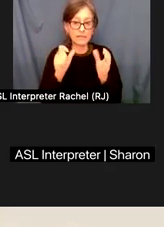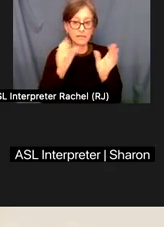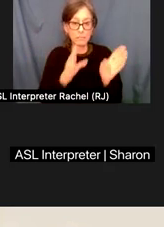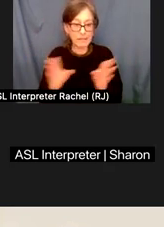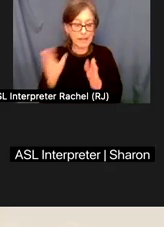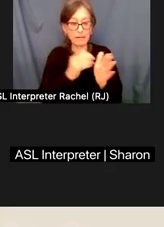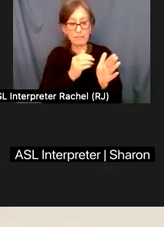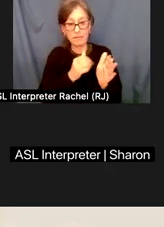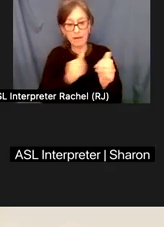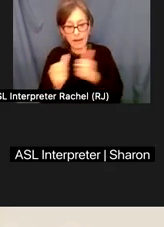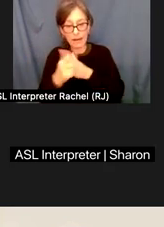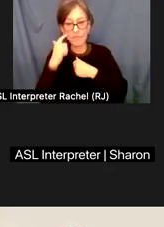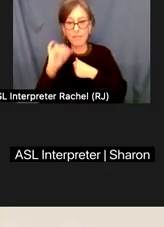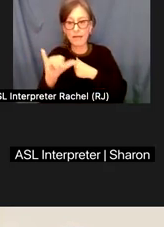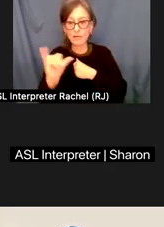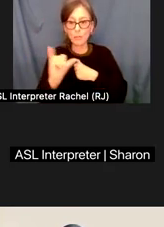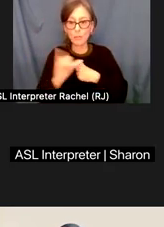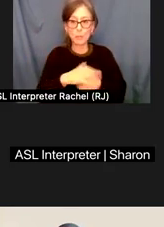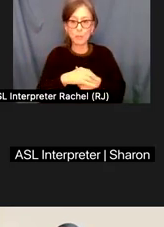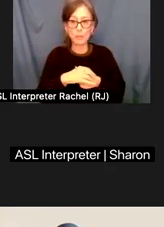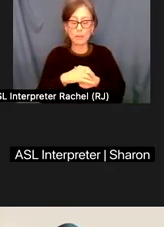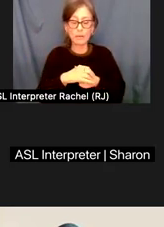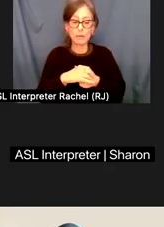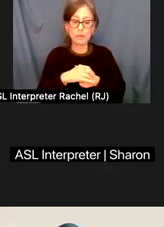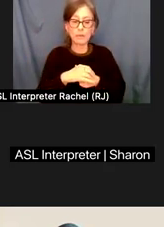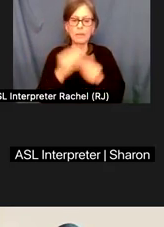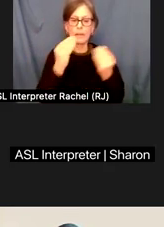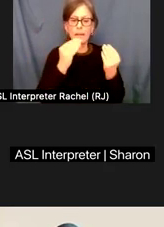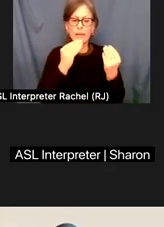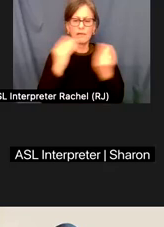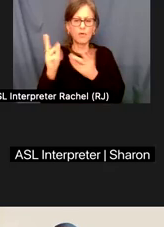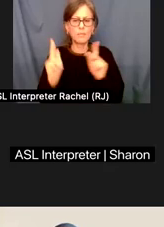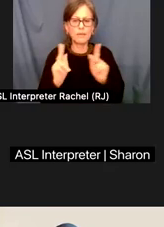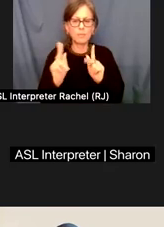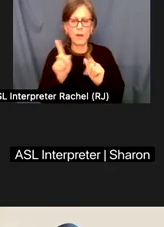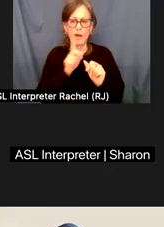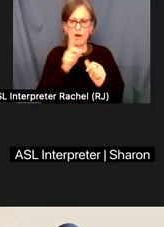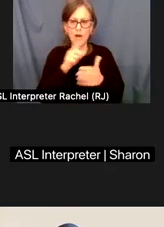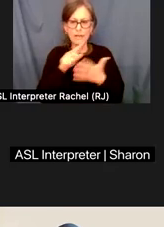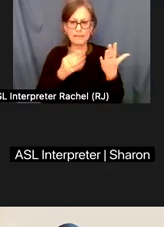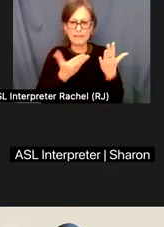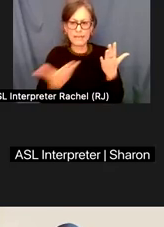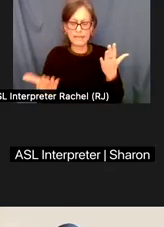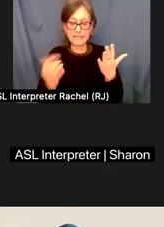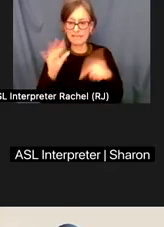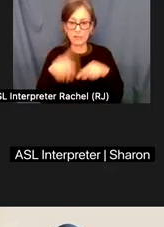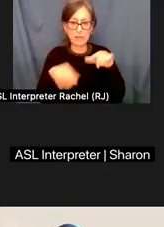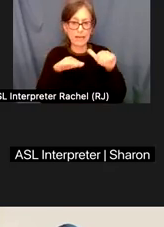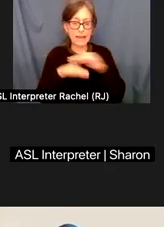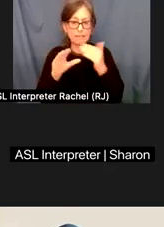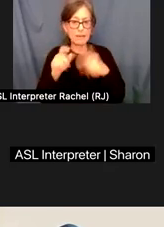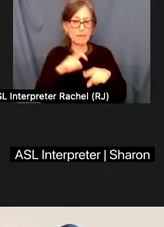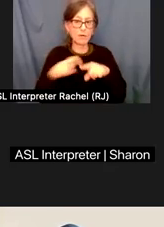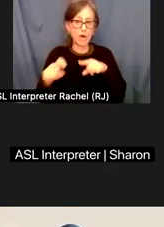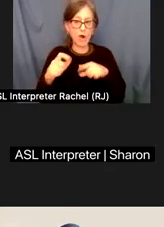as well. And then let people know where these things are, so that if you're not able to access them, maybe you can call a